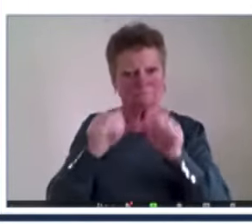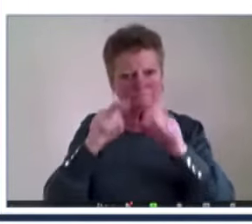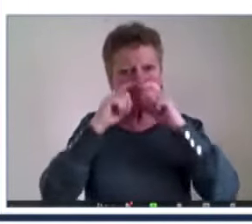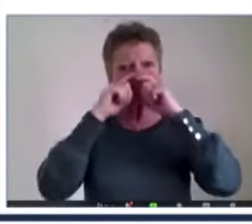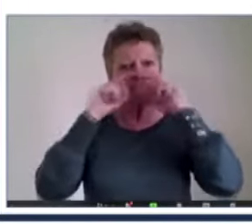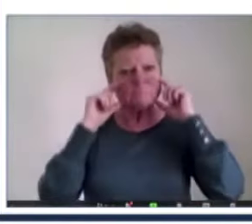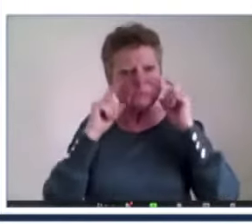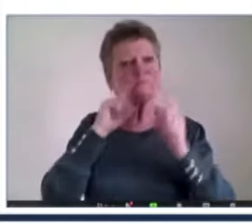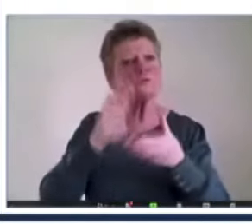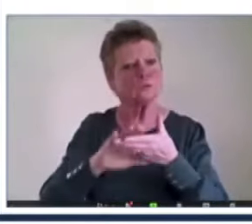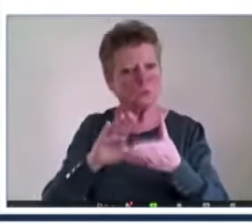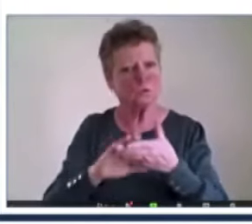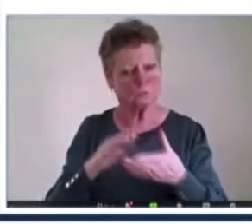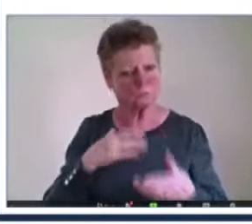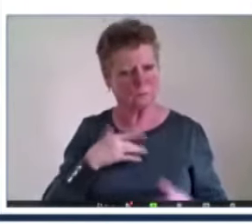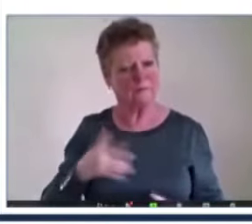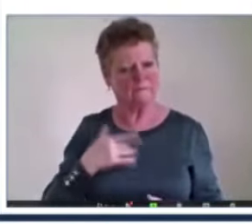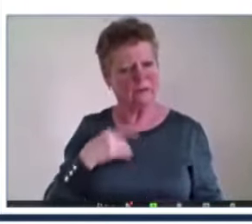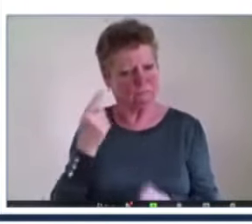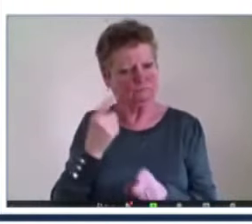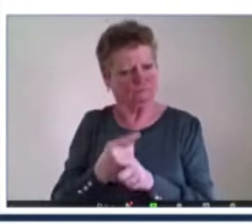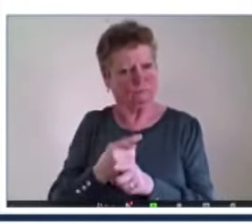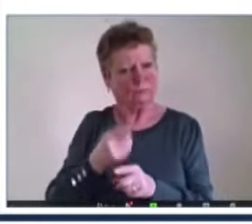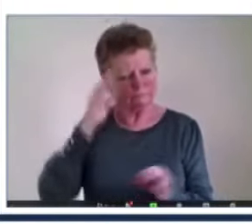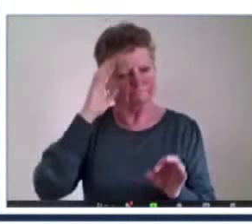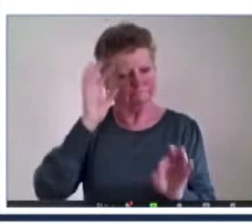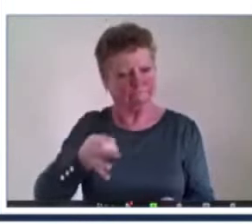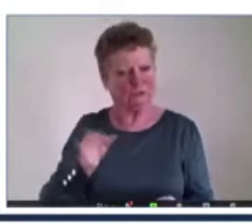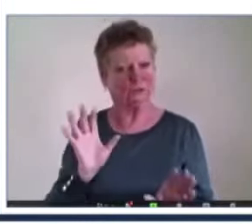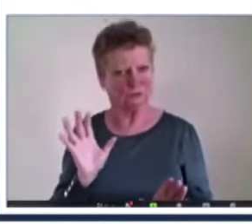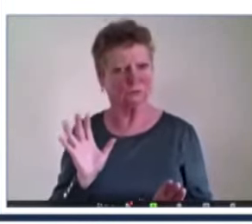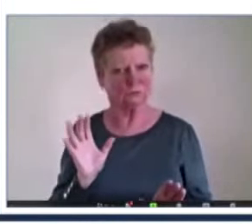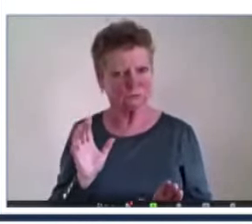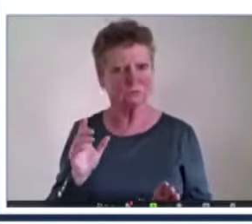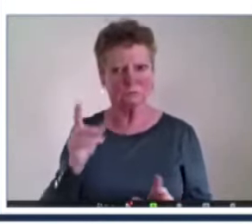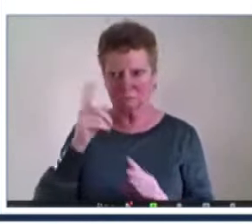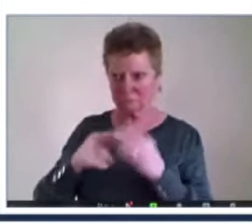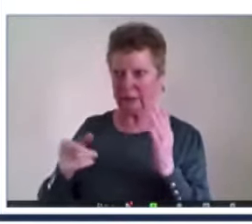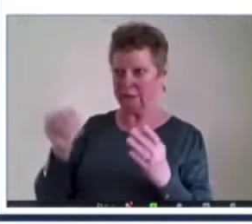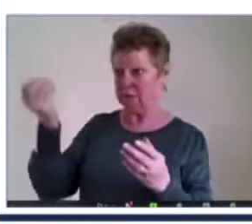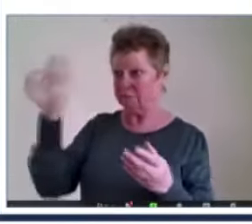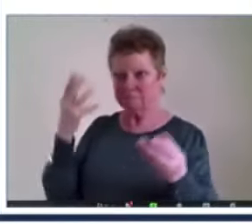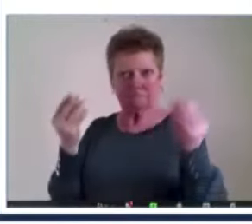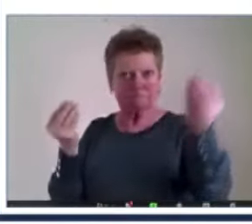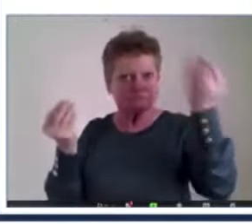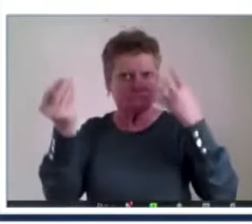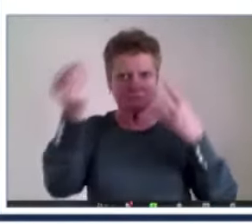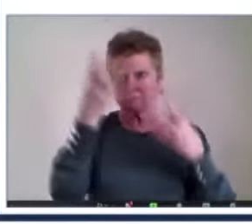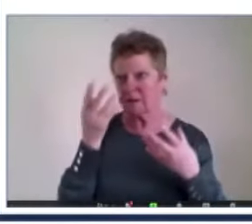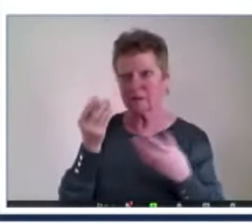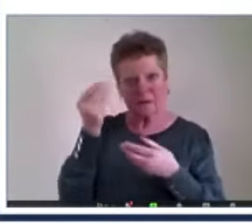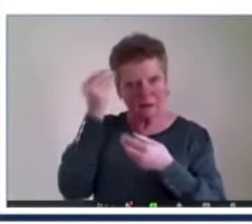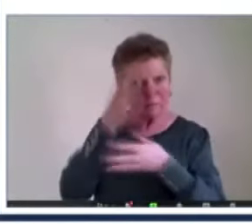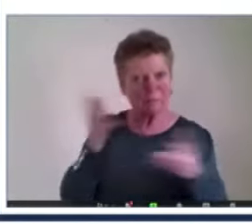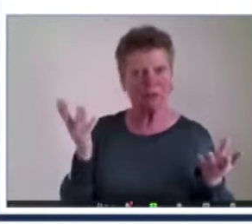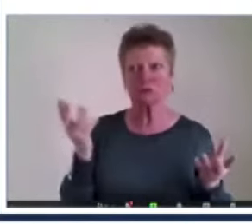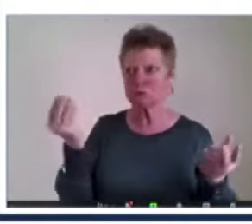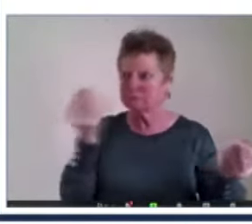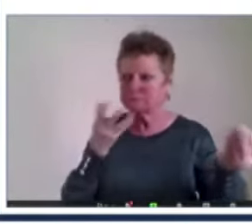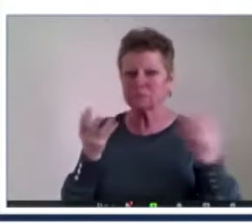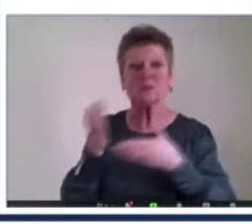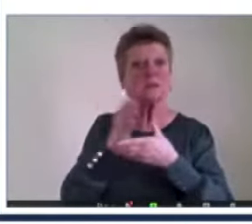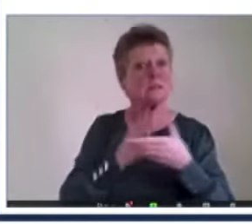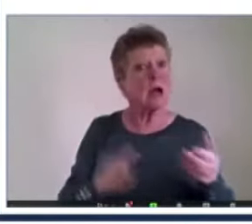right decision for the province, based on all the information we have, and there will be many people that agree with it